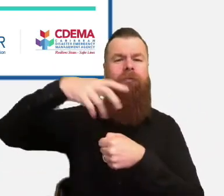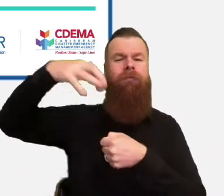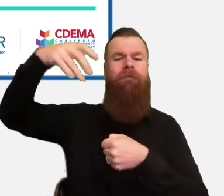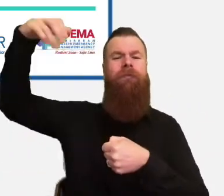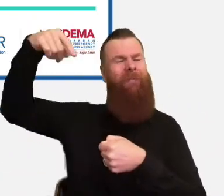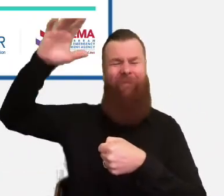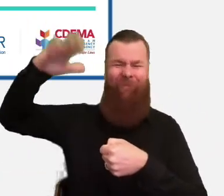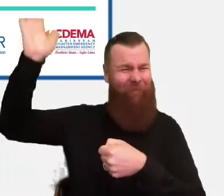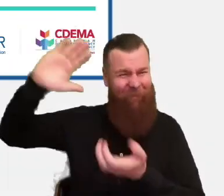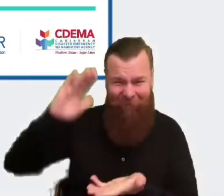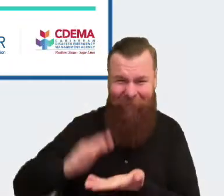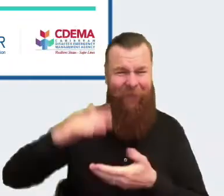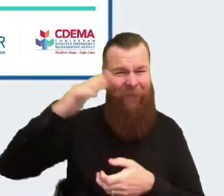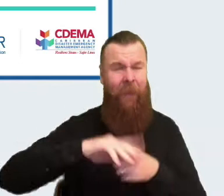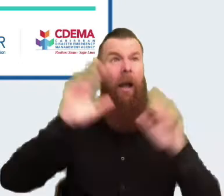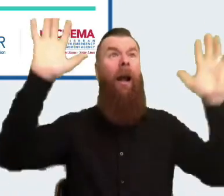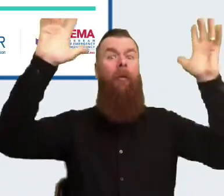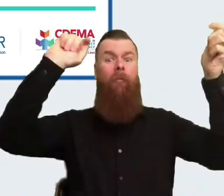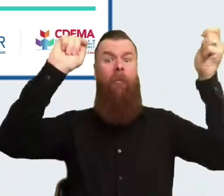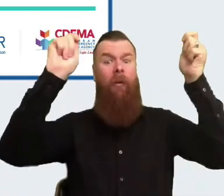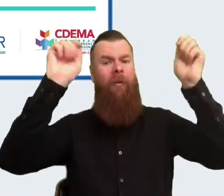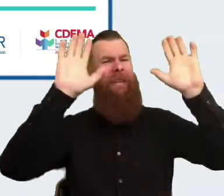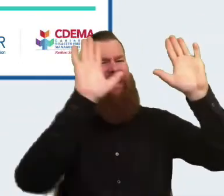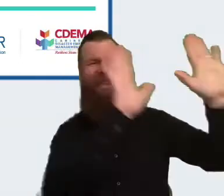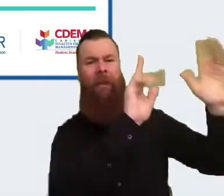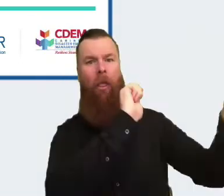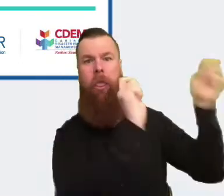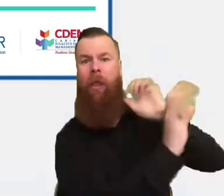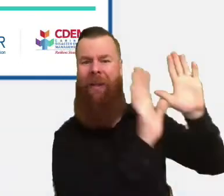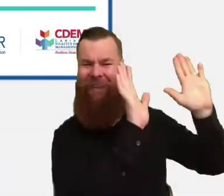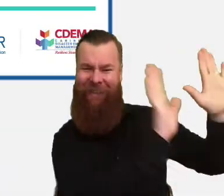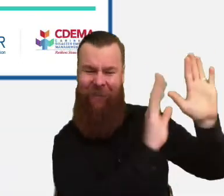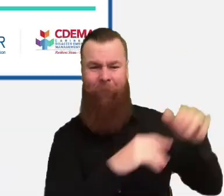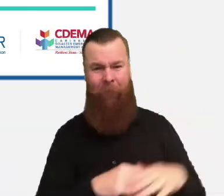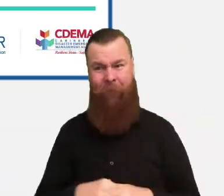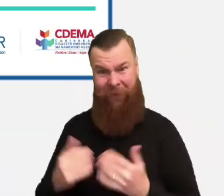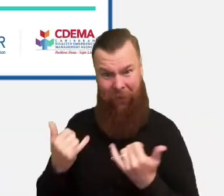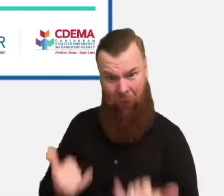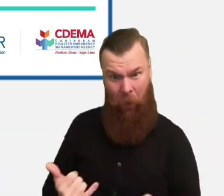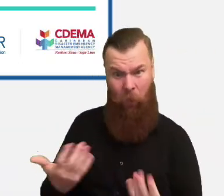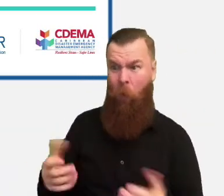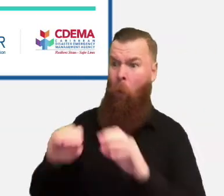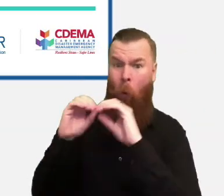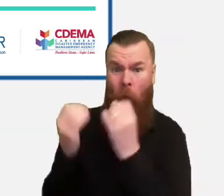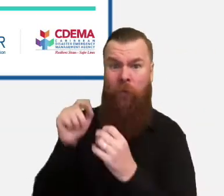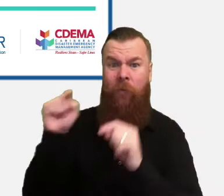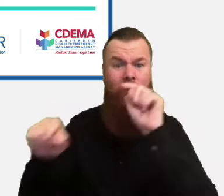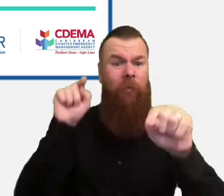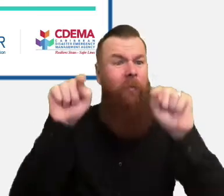this a massive priority now to enhance the resilience of infrastructure.